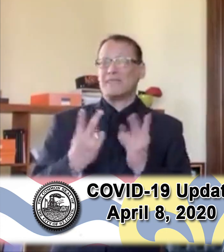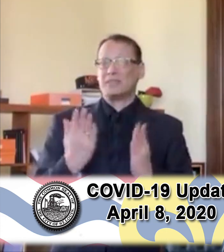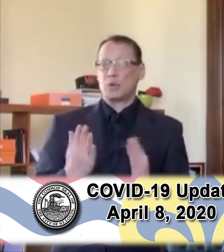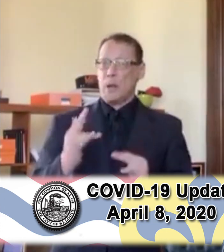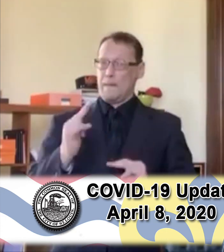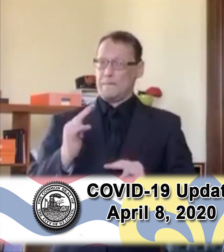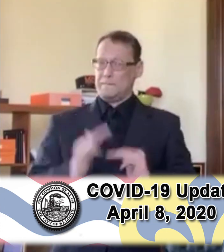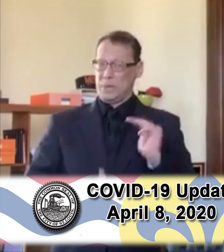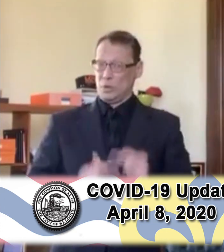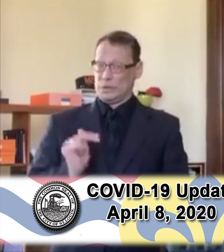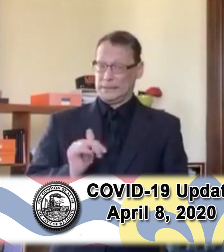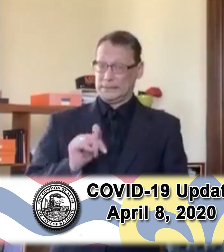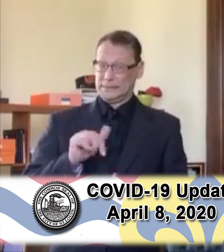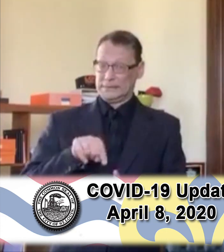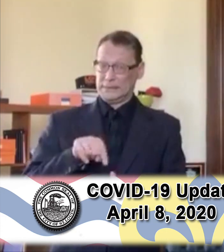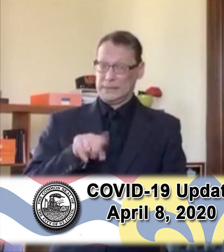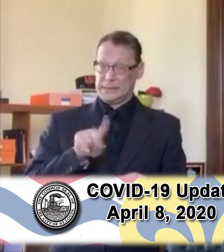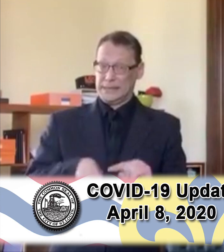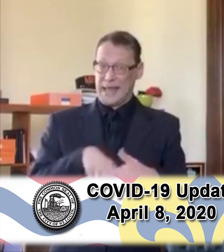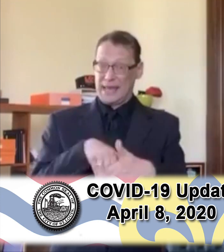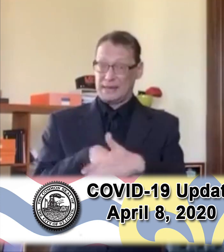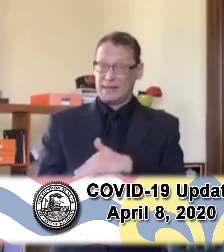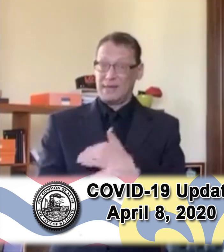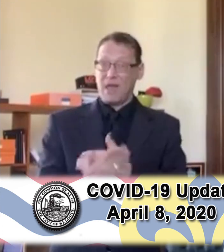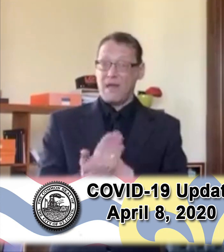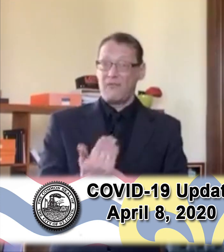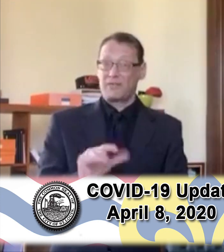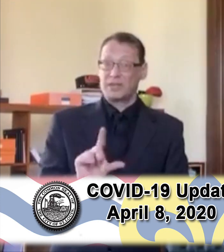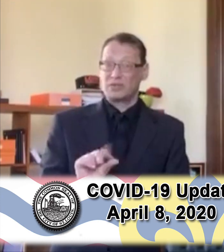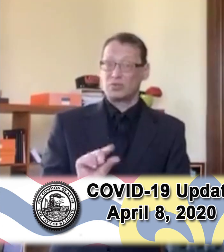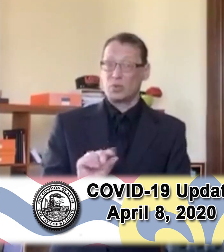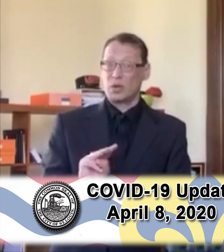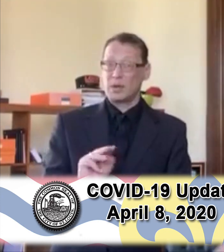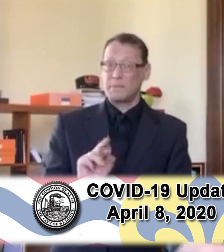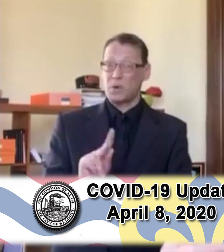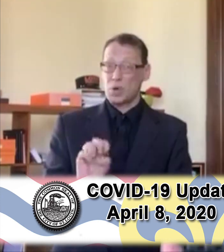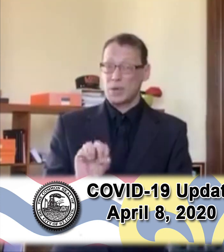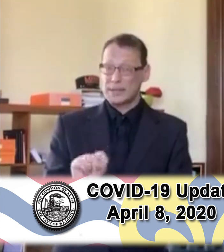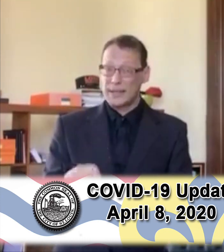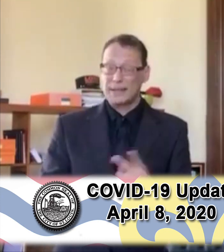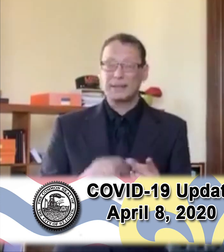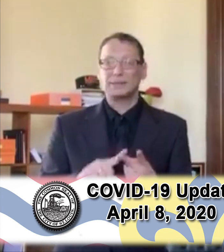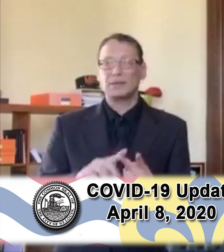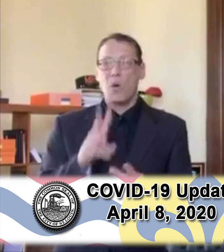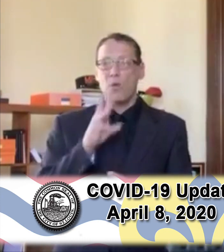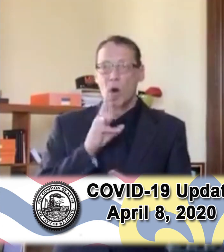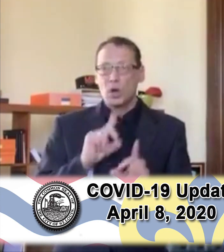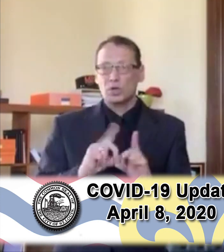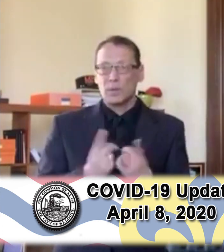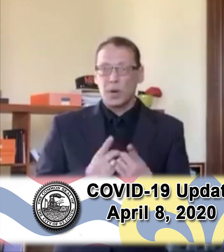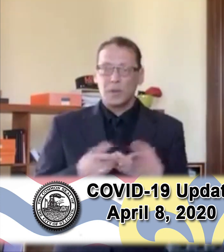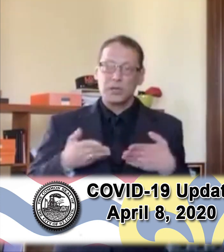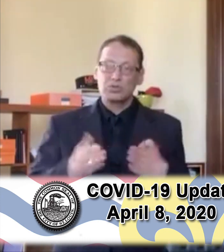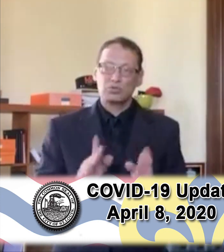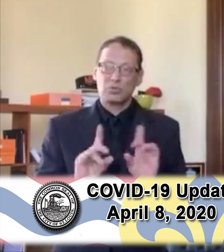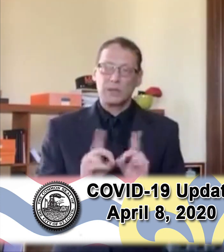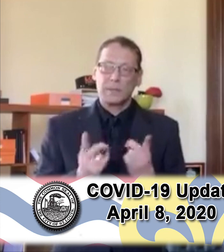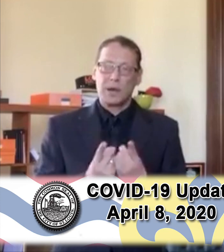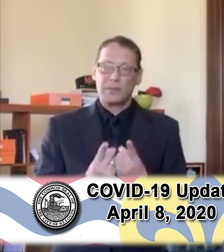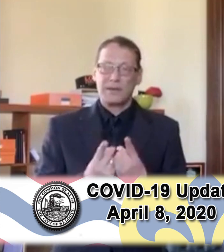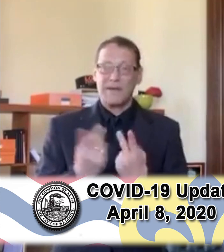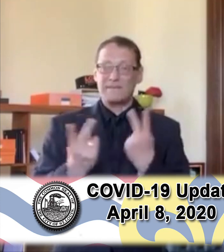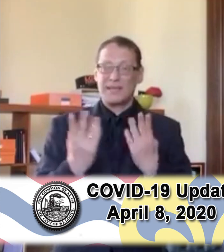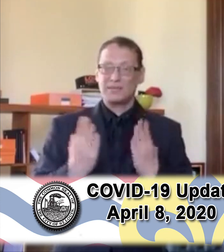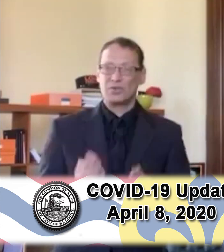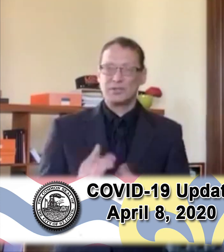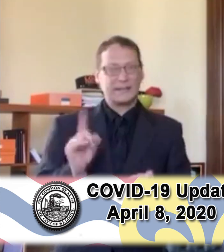that I'm in today, but I also mean 1520 Market and the Water Department and the Street Department. They are closed to visitors